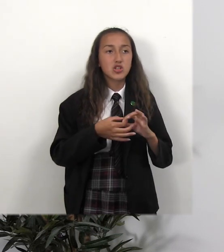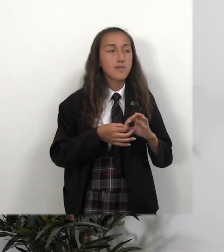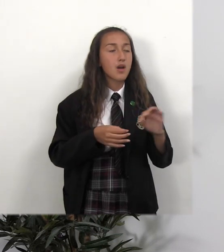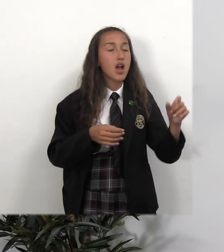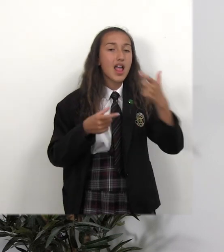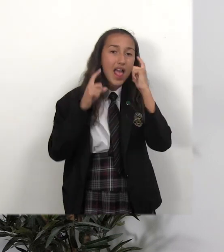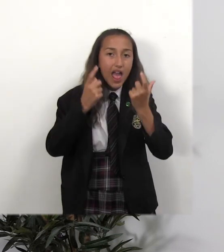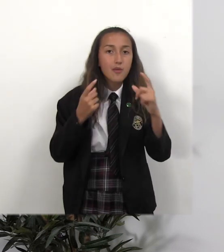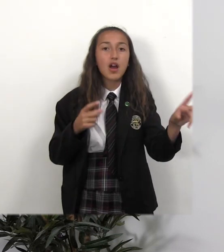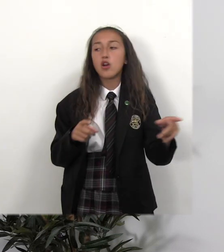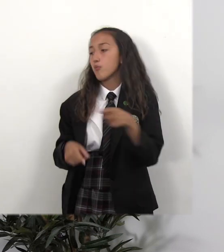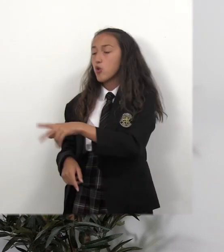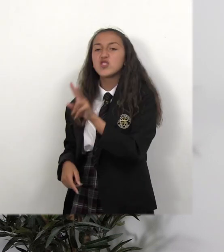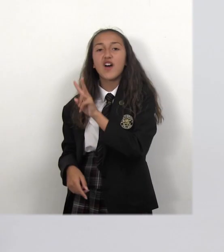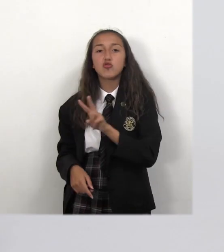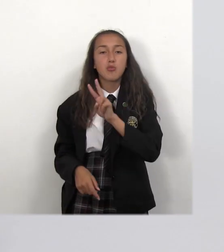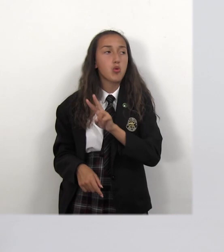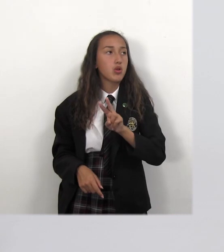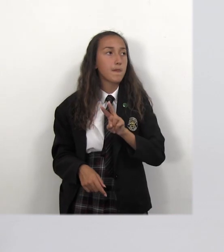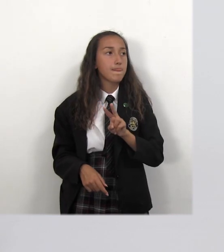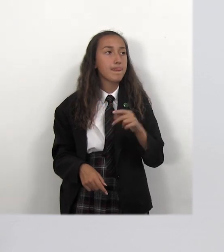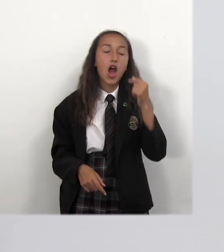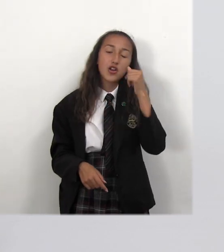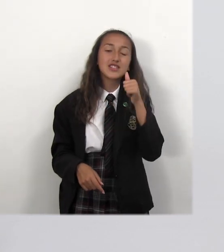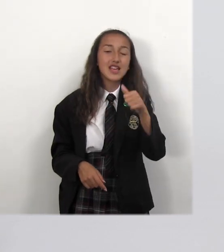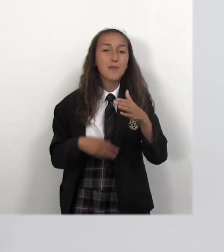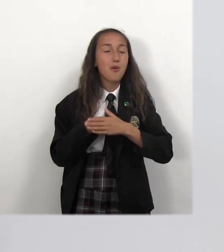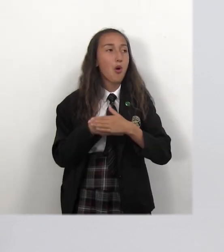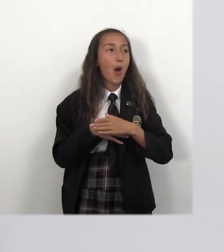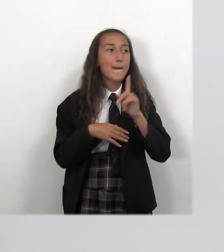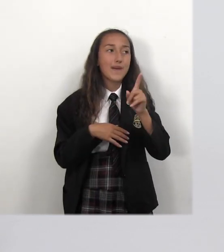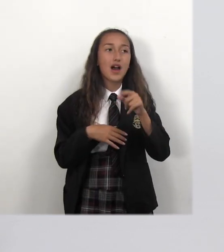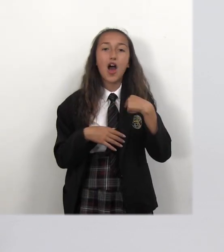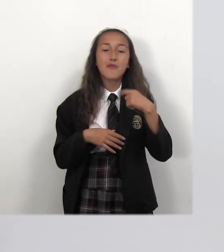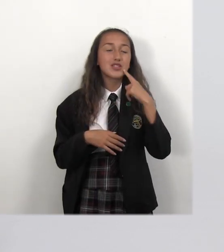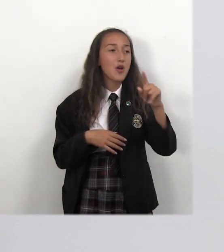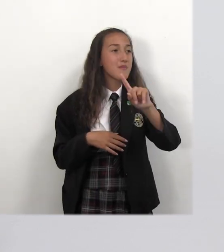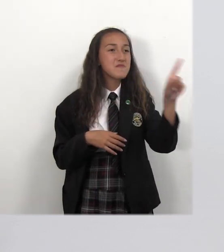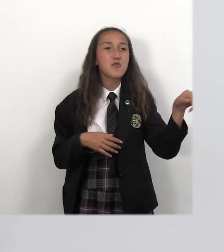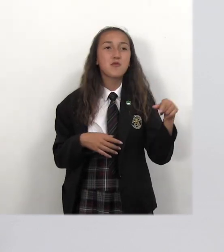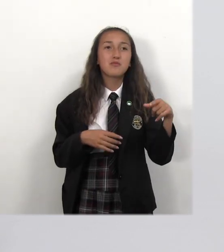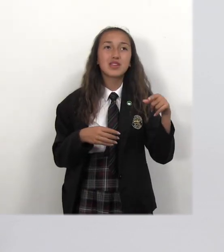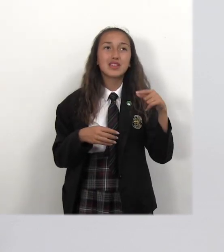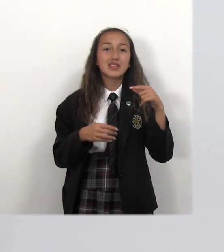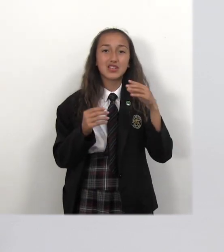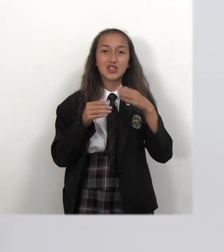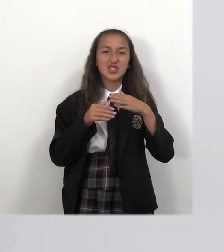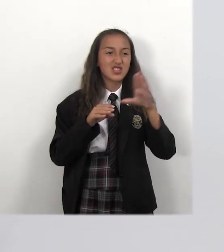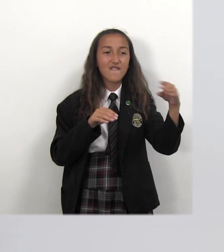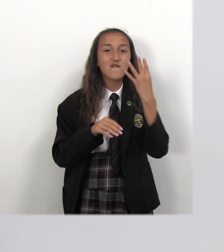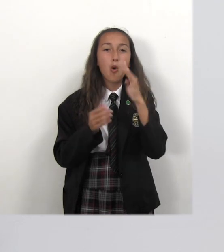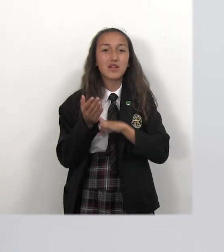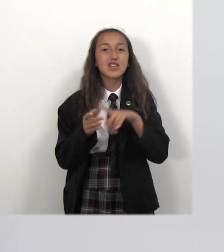towards our most vulnerable. Now, I could say a lot more, but I've been told that people will stop watching the video after 4 minutes,